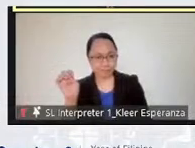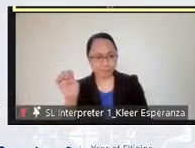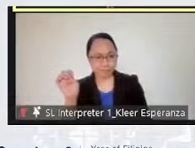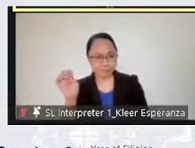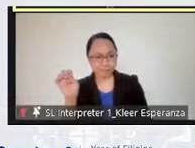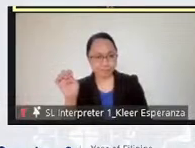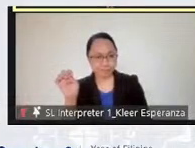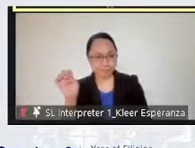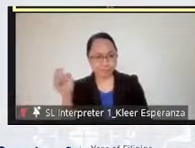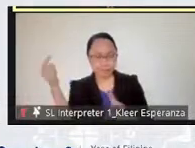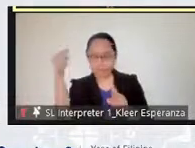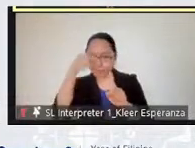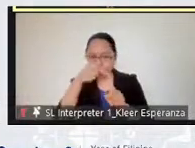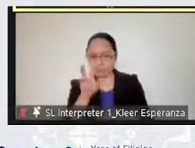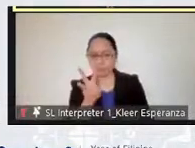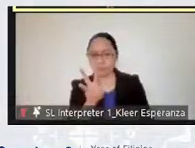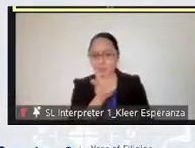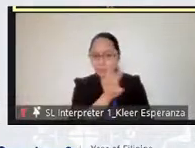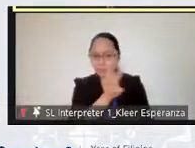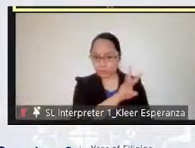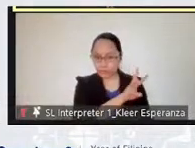agenggay ti laong